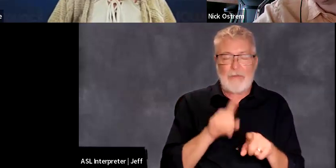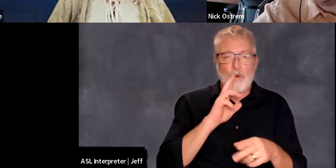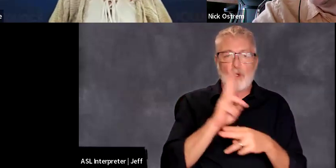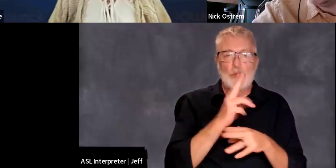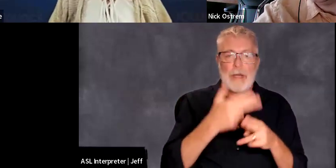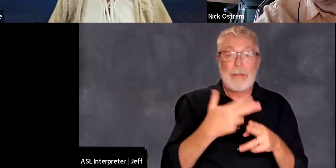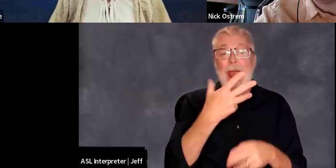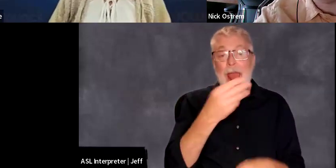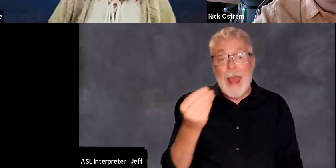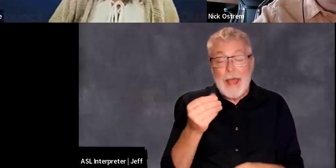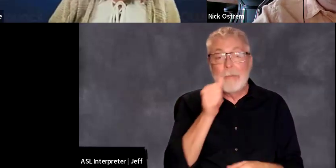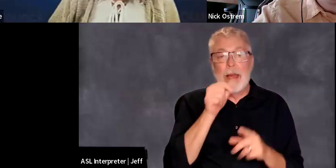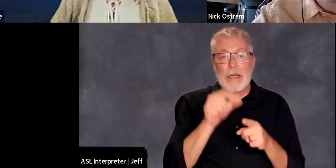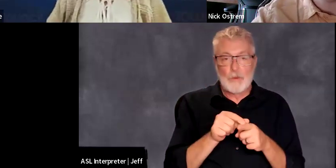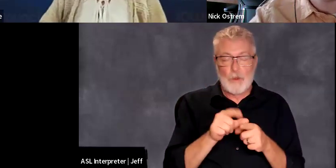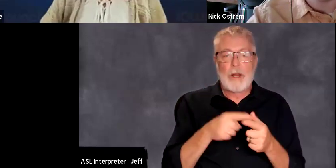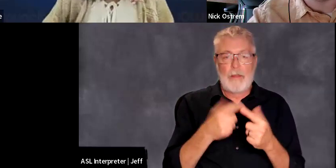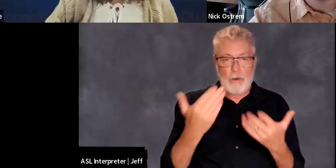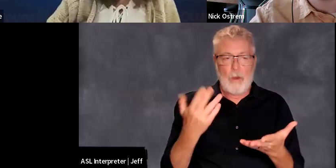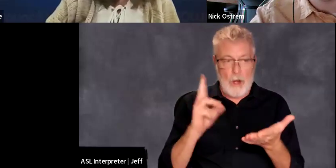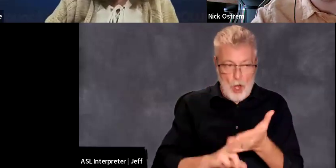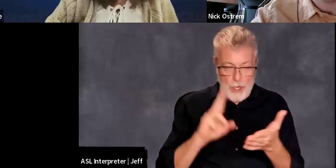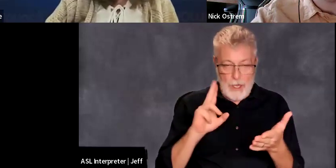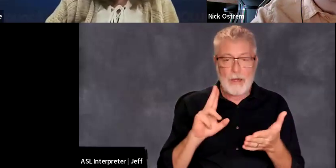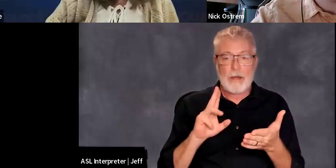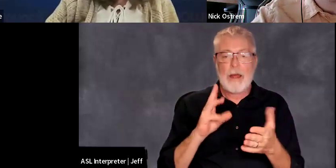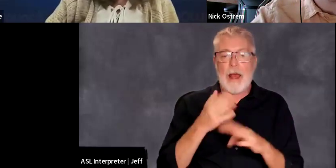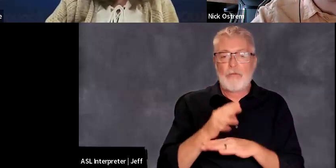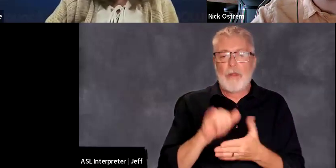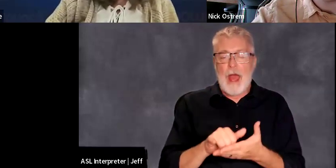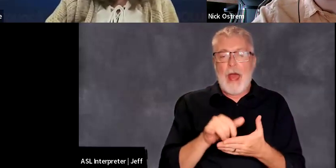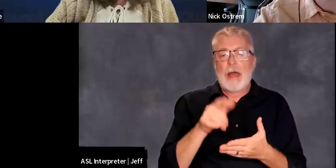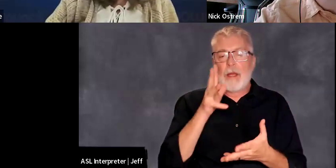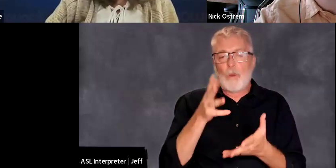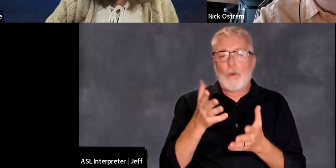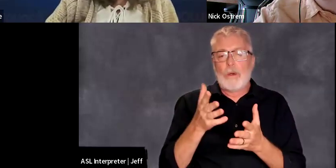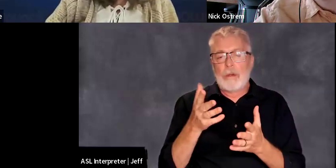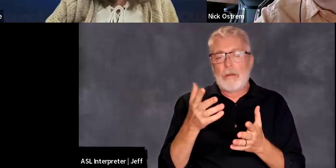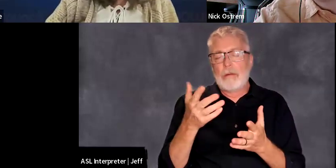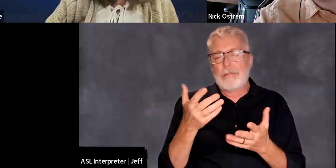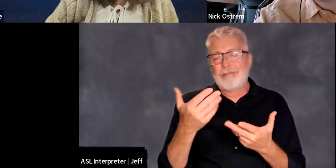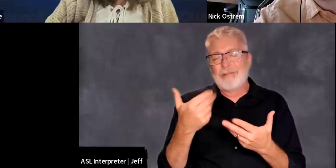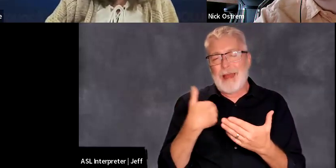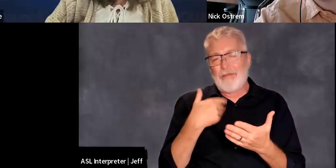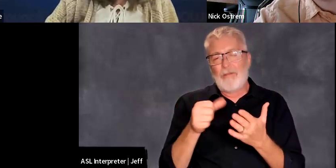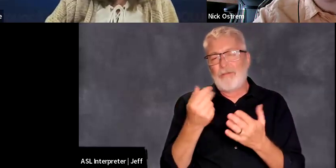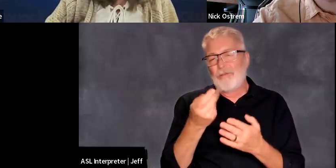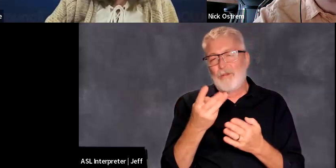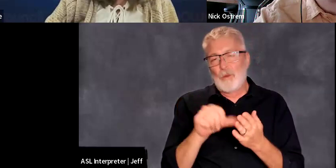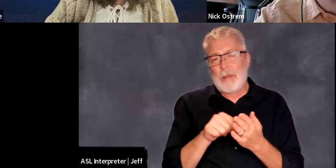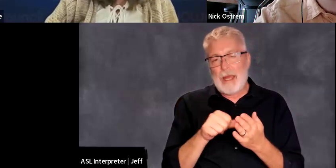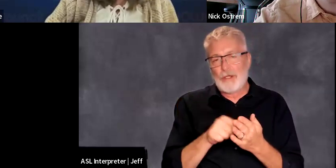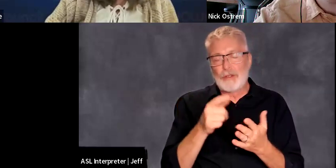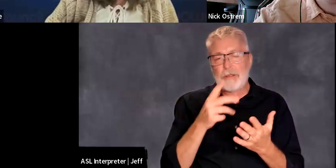and the password, and then click login. Um, After that, it will take you through a few pages uh, that will